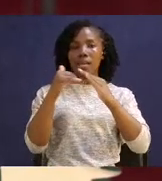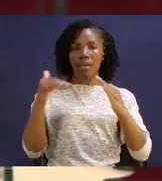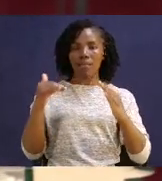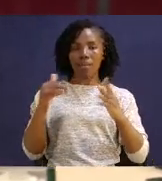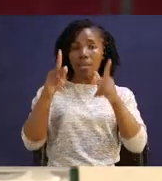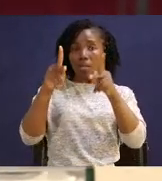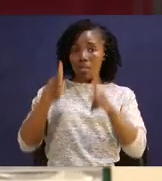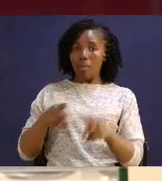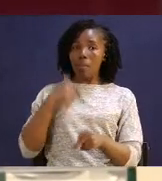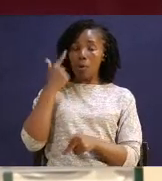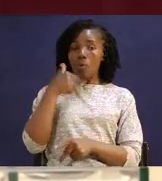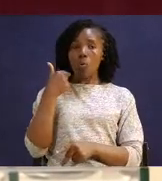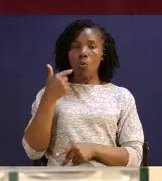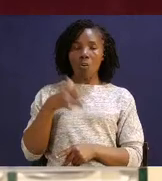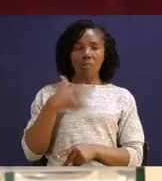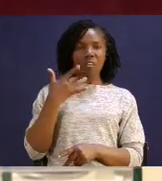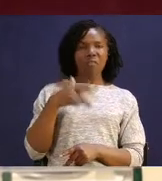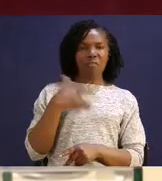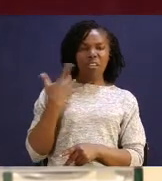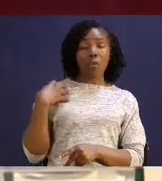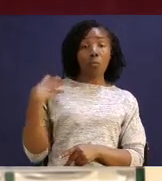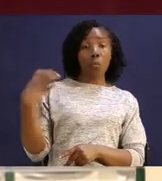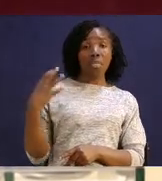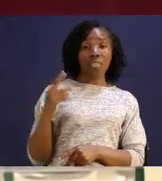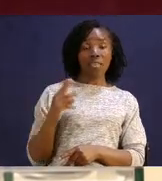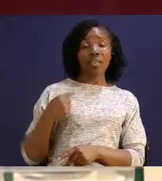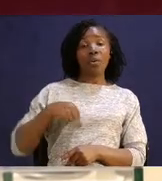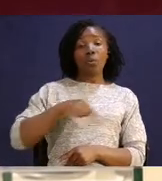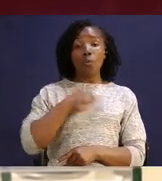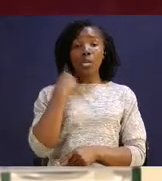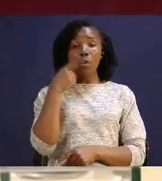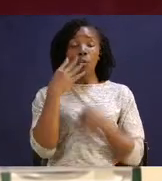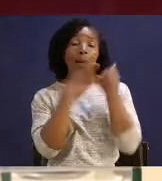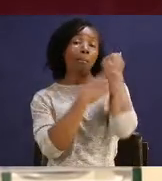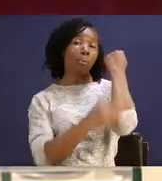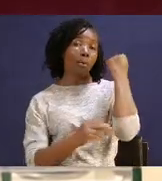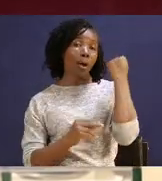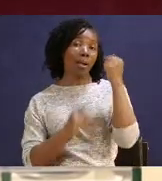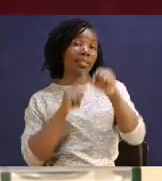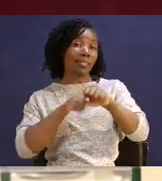these people who are walking around feeling they're very wealthy, tutawasho siyo siku,